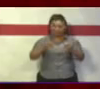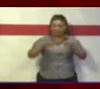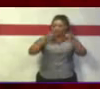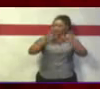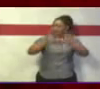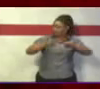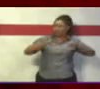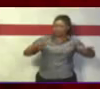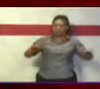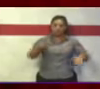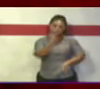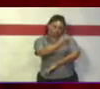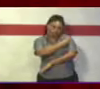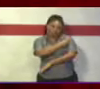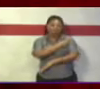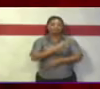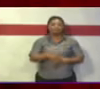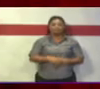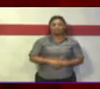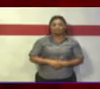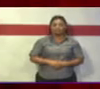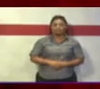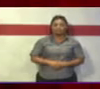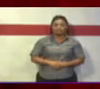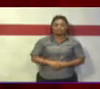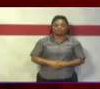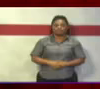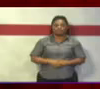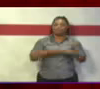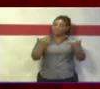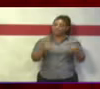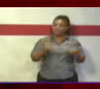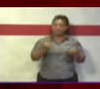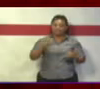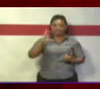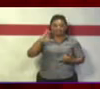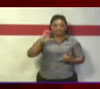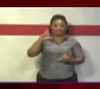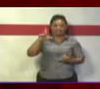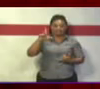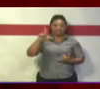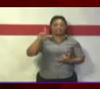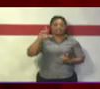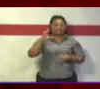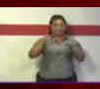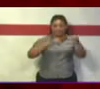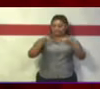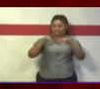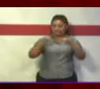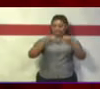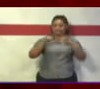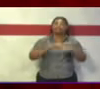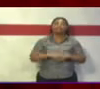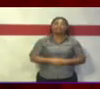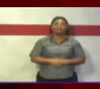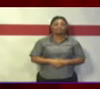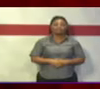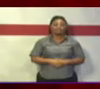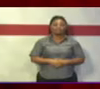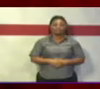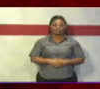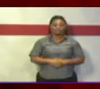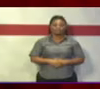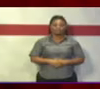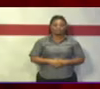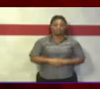Thank you, CMO. We now move to CL Communications. We're ready for your 2 questions. Hi, good